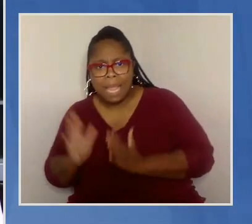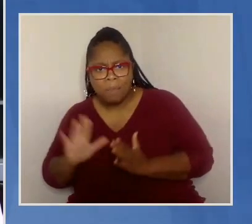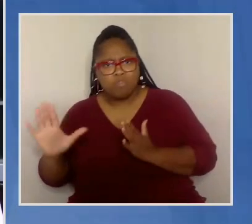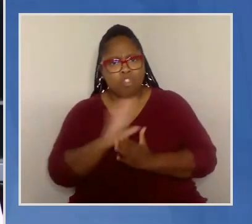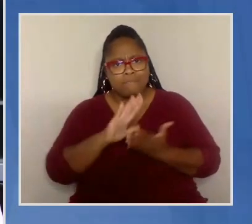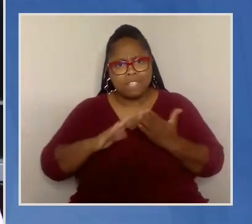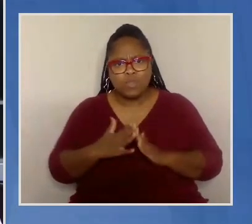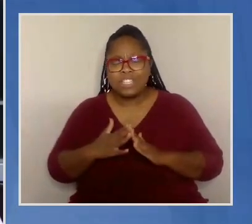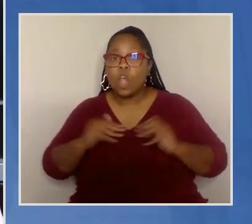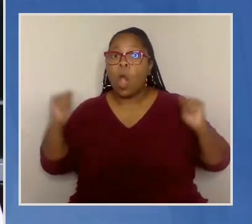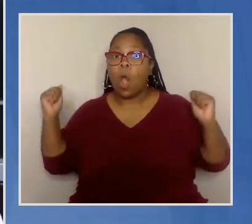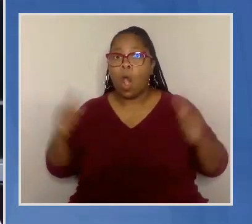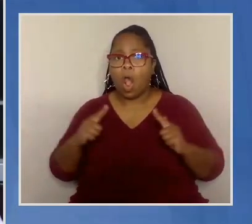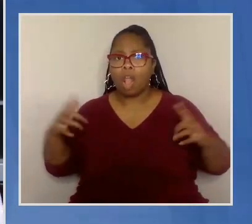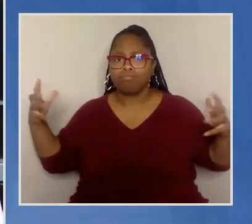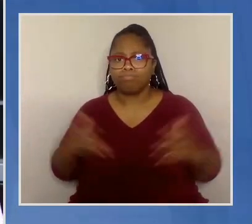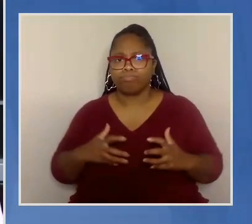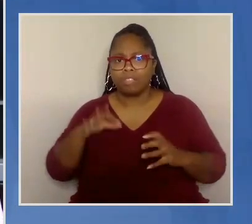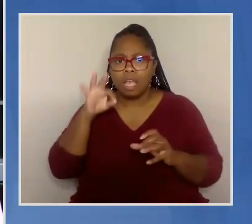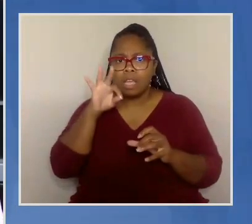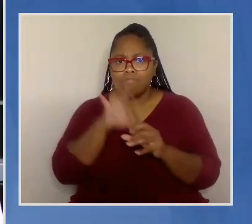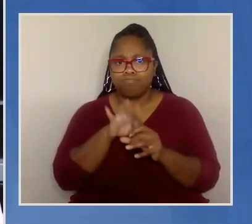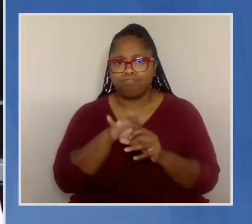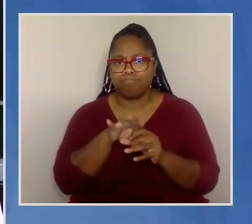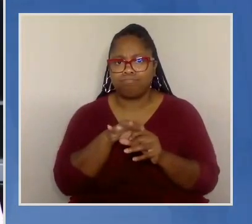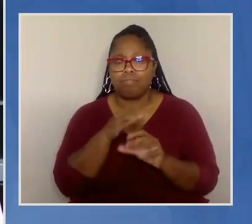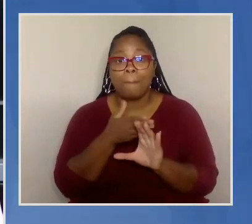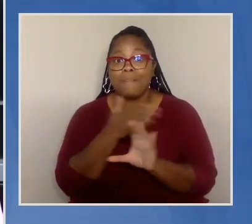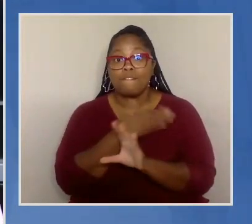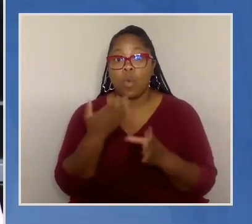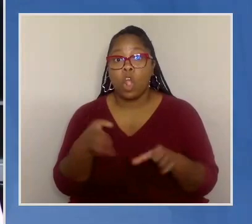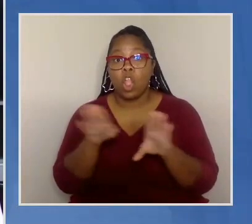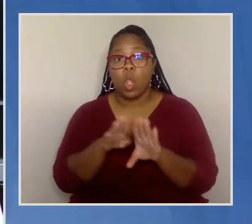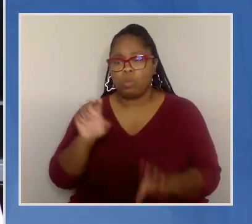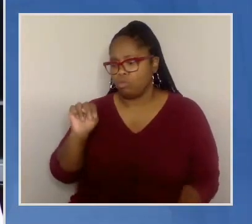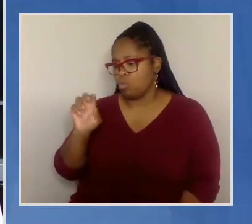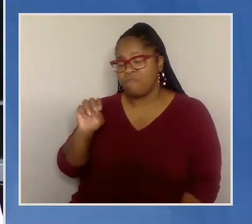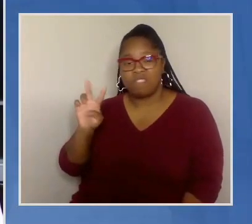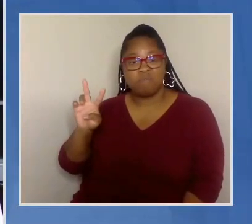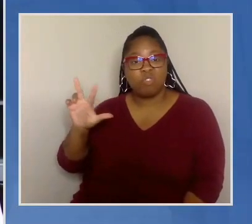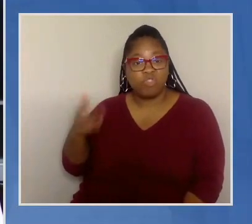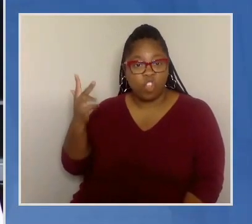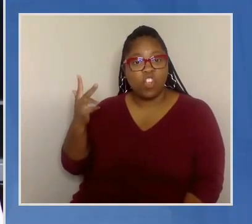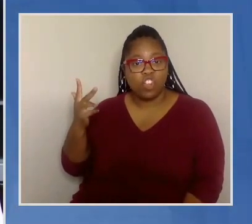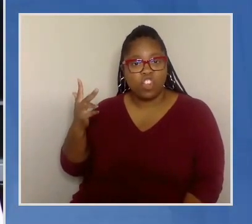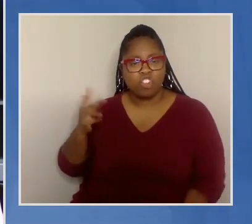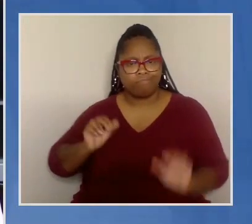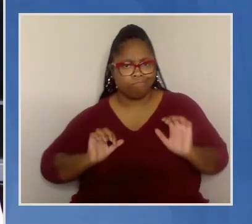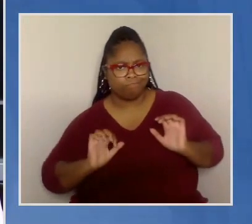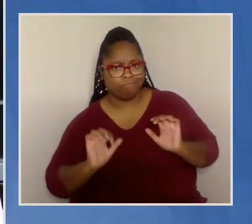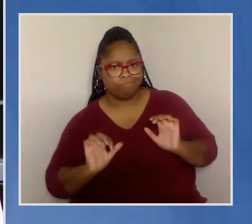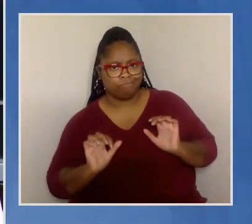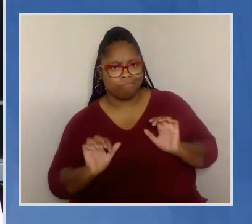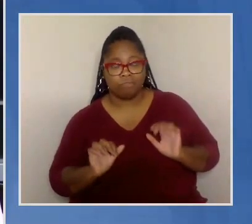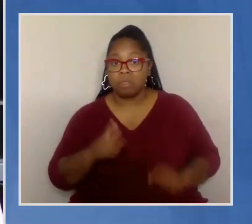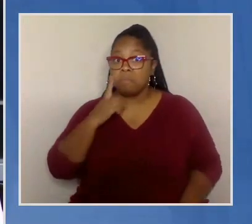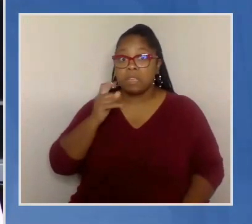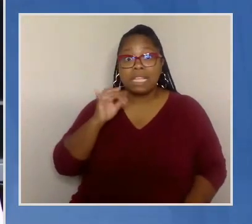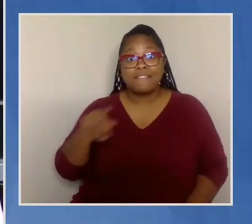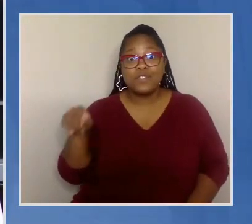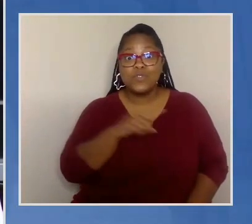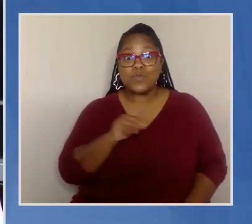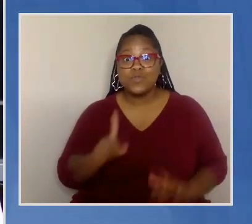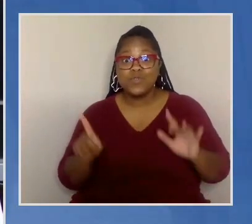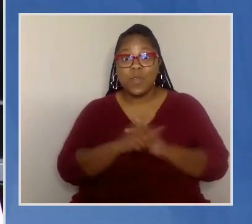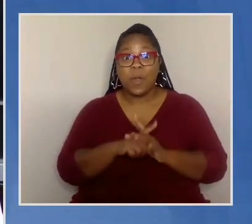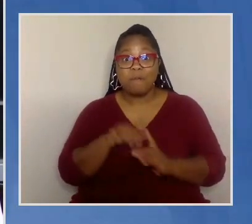and your communities all cast their votes before the ballots close on November 3rd. Because if you turn out,